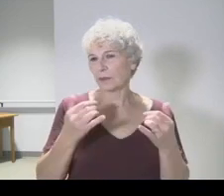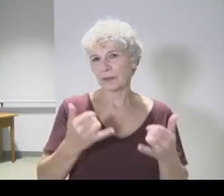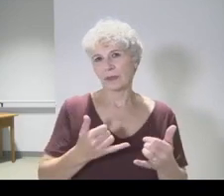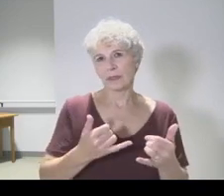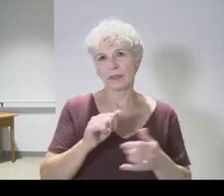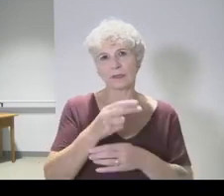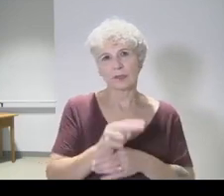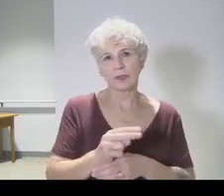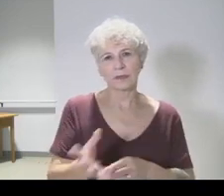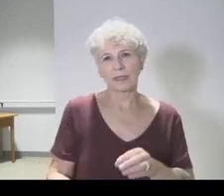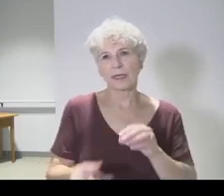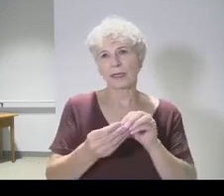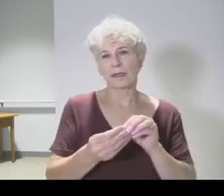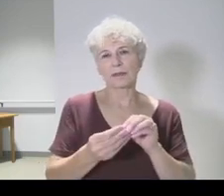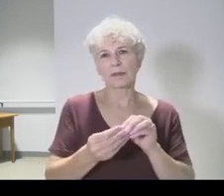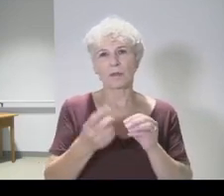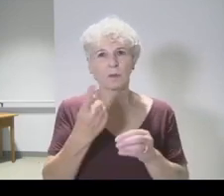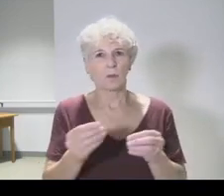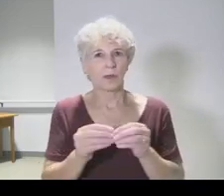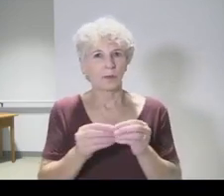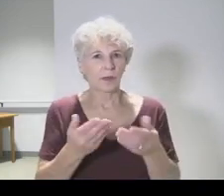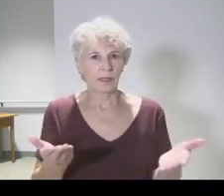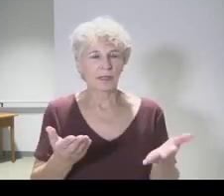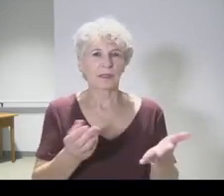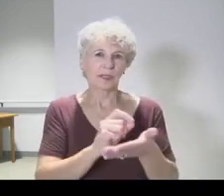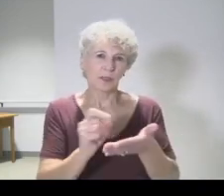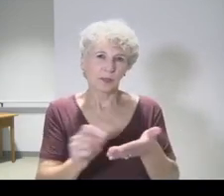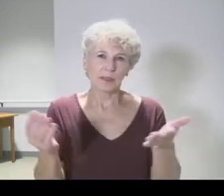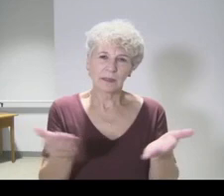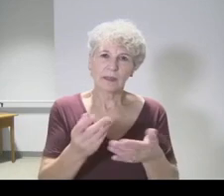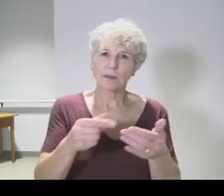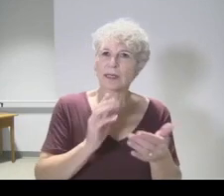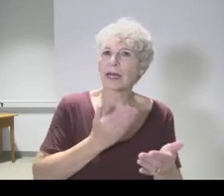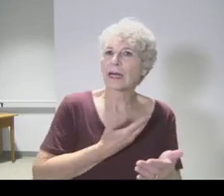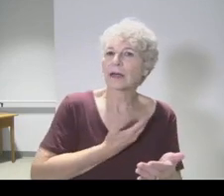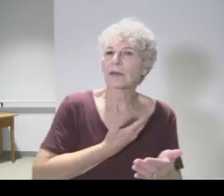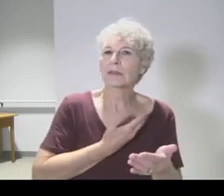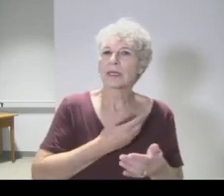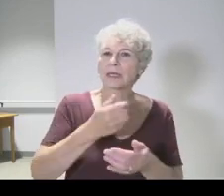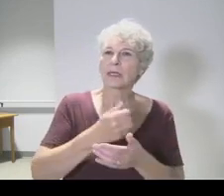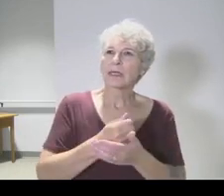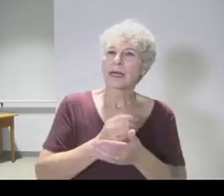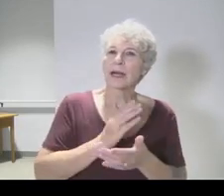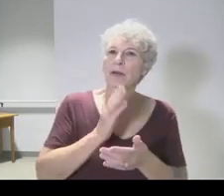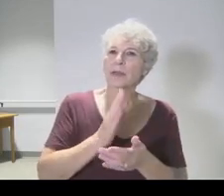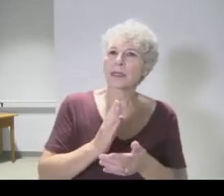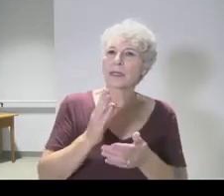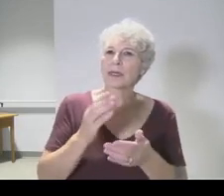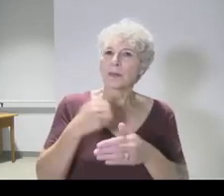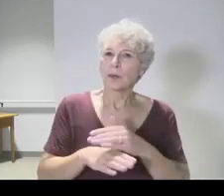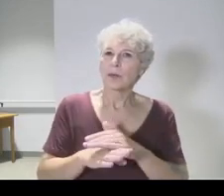element to what our fellowship looks like. John writes here about our sonship, or our being born